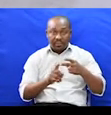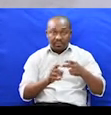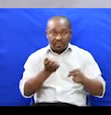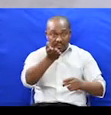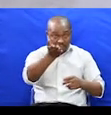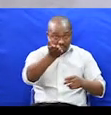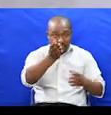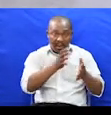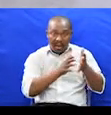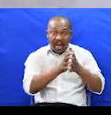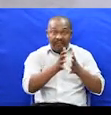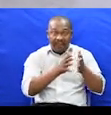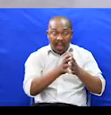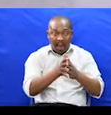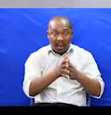define